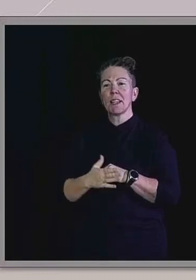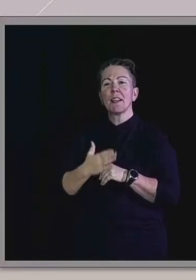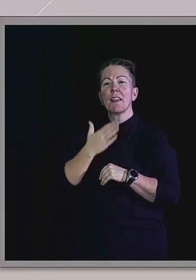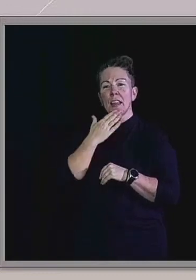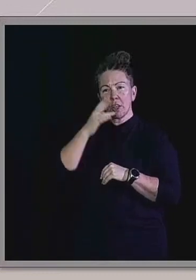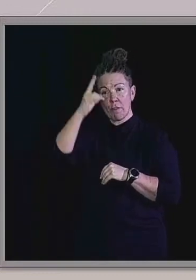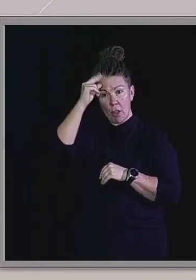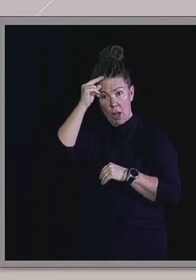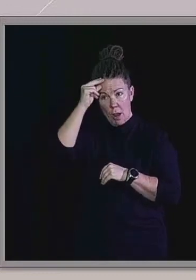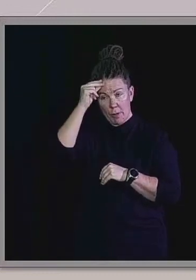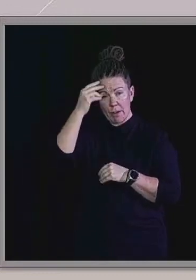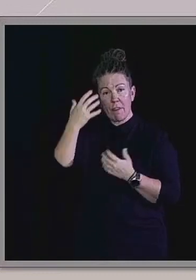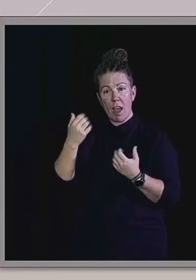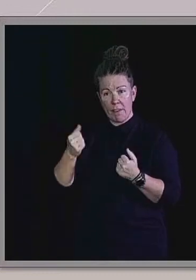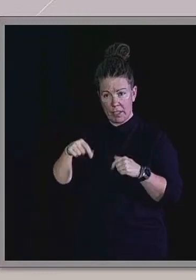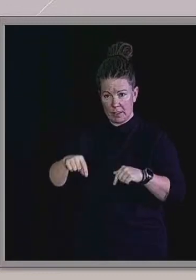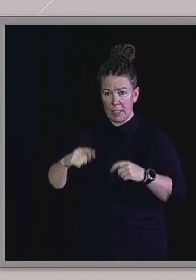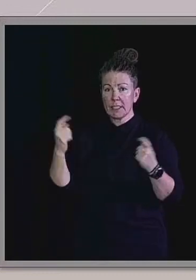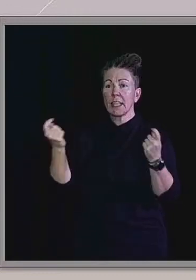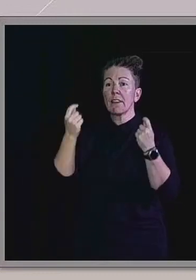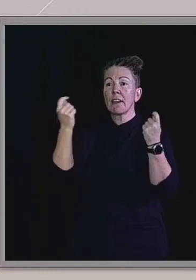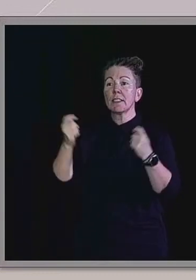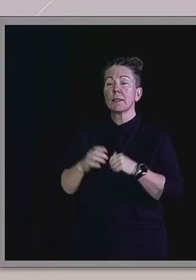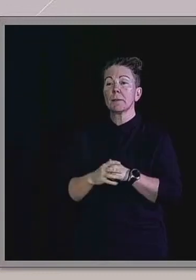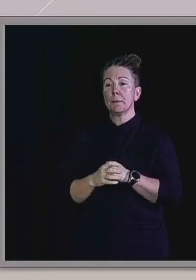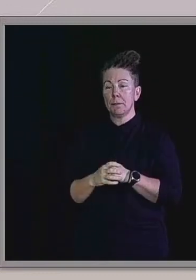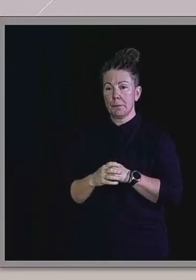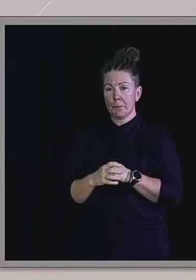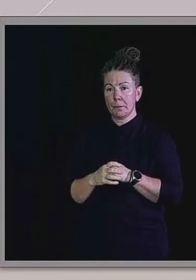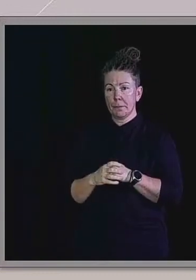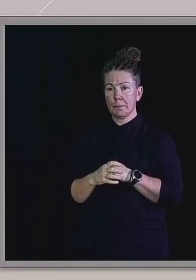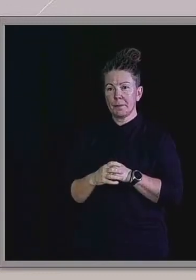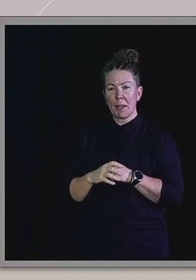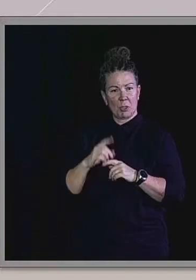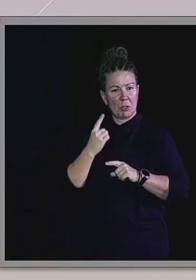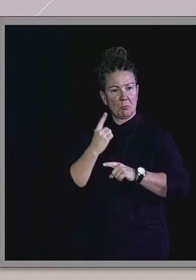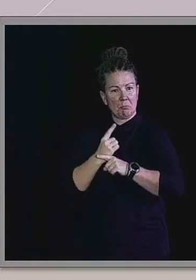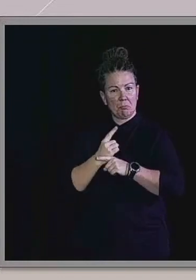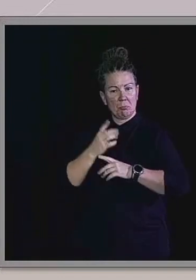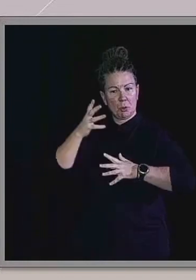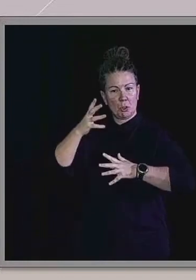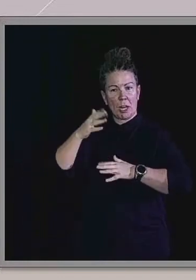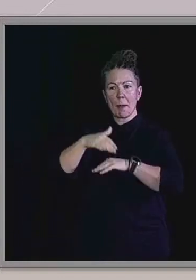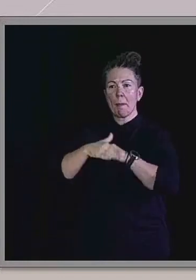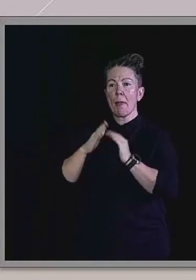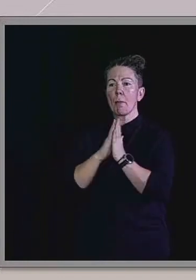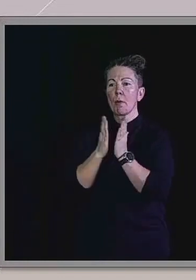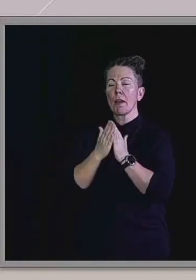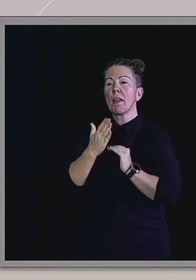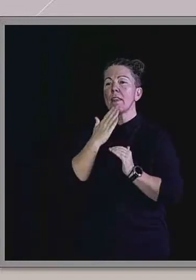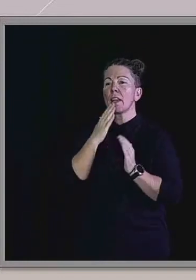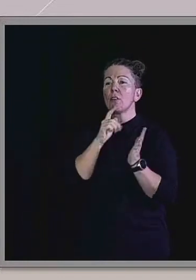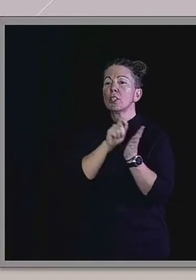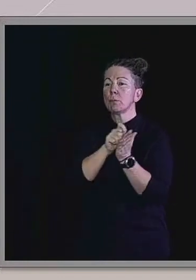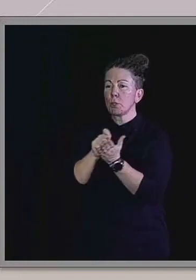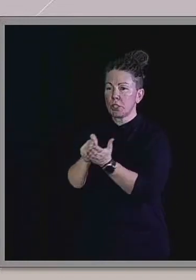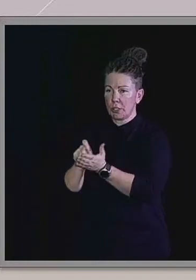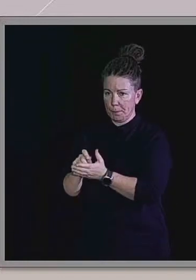library for holding this event and inviting Paul and I to come and have a chat about the book. To all the sponsors who contributed